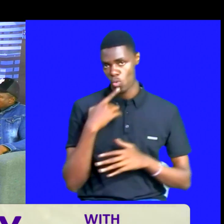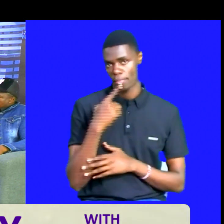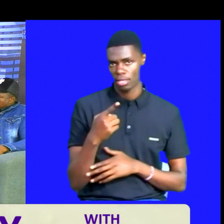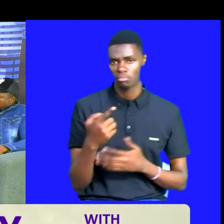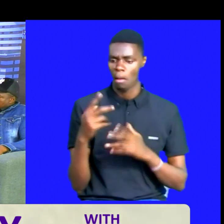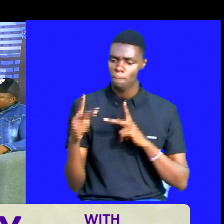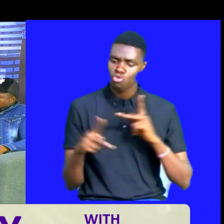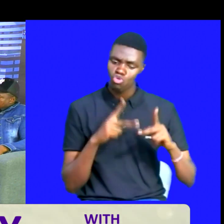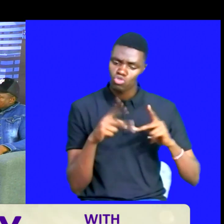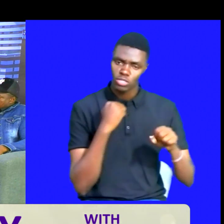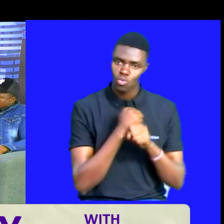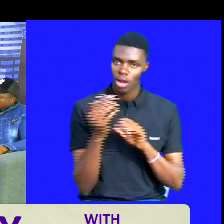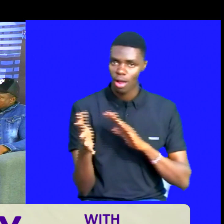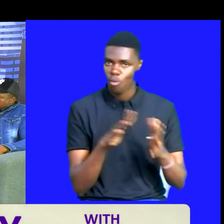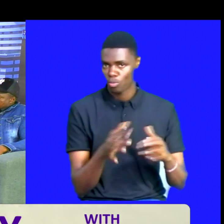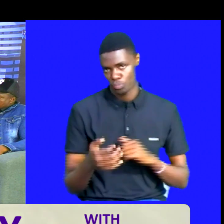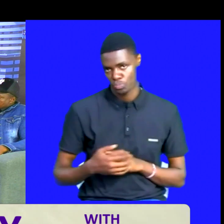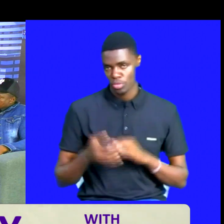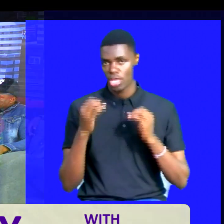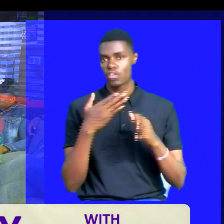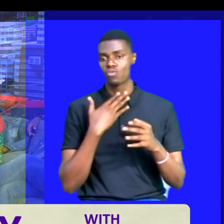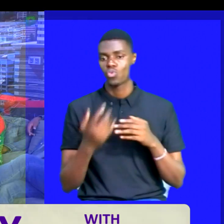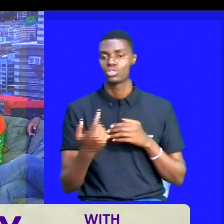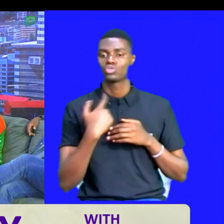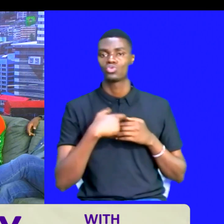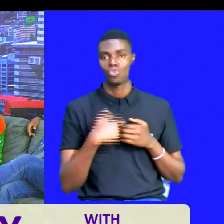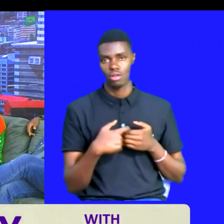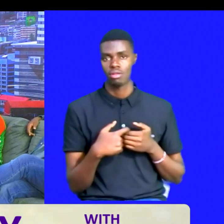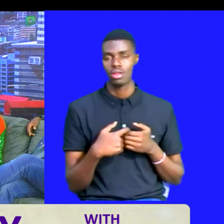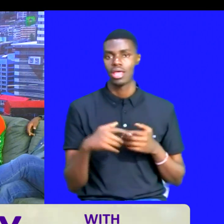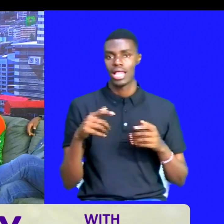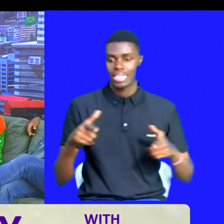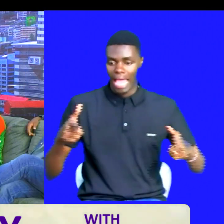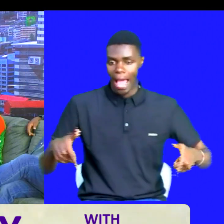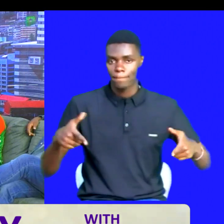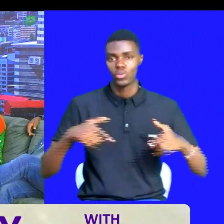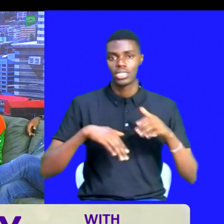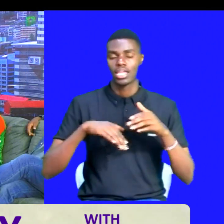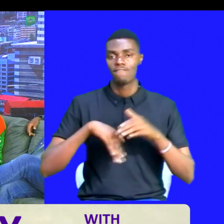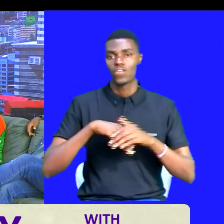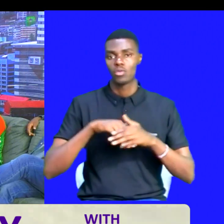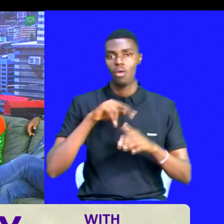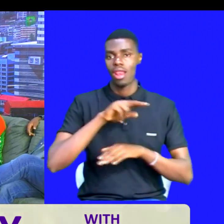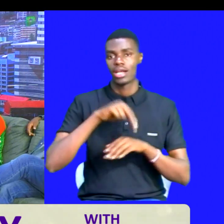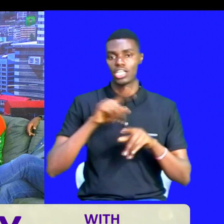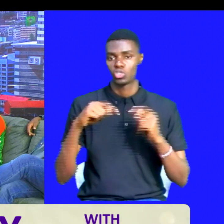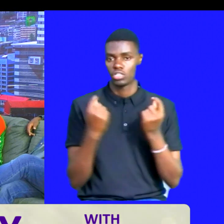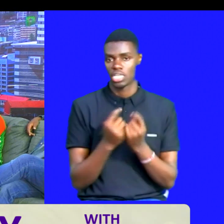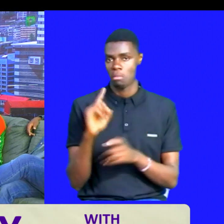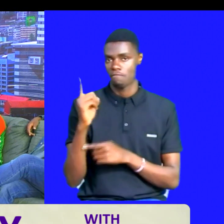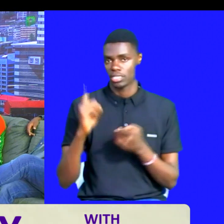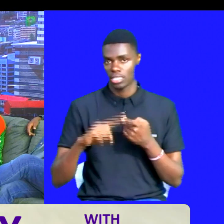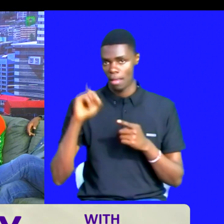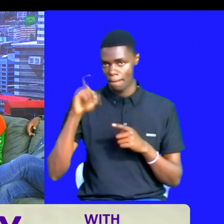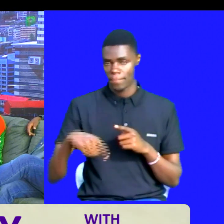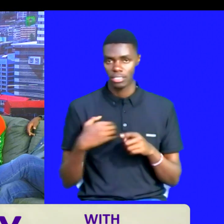this process works. Yeah, so if you want to join, the amputee football national team, first of all, you have to go through a